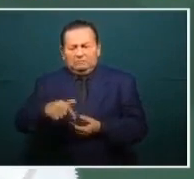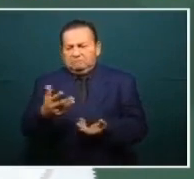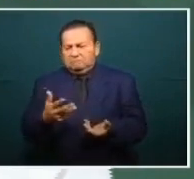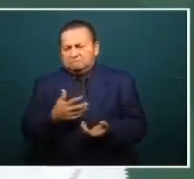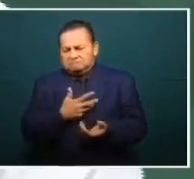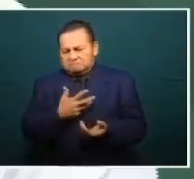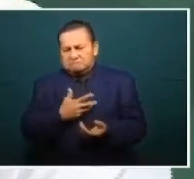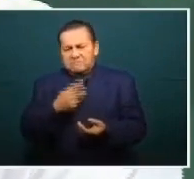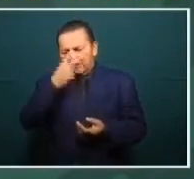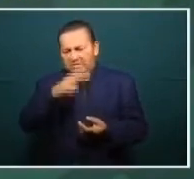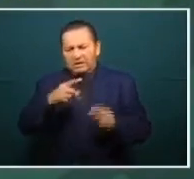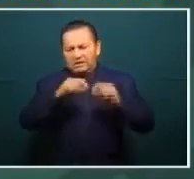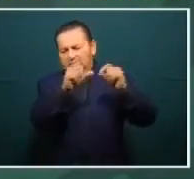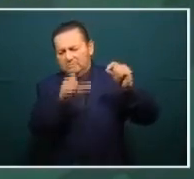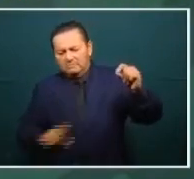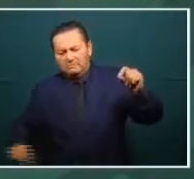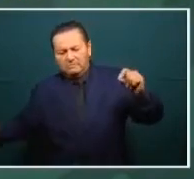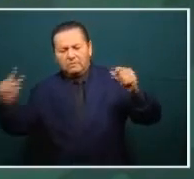they know